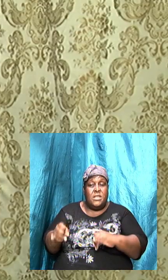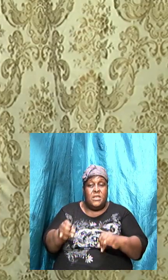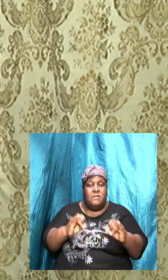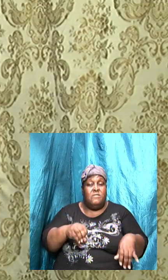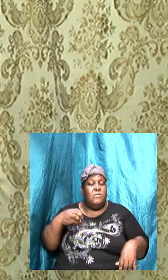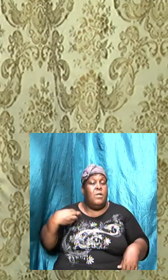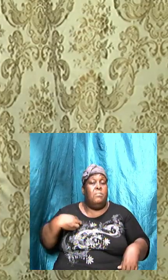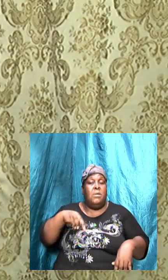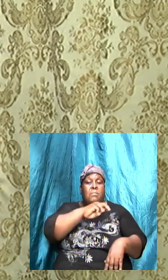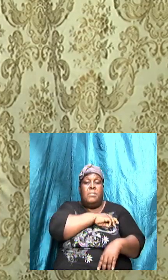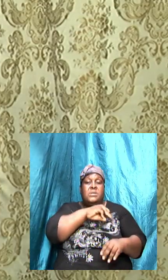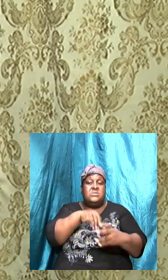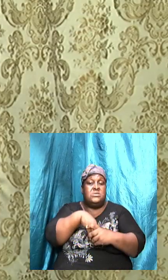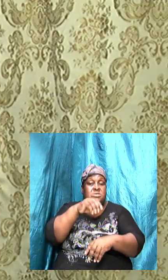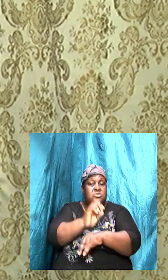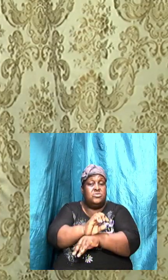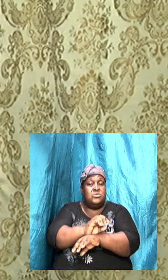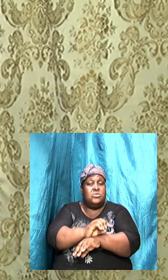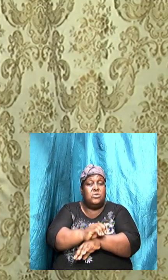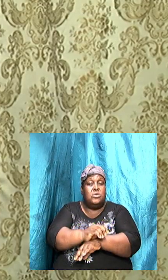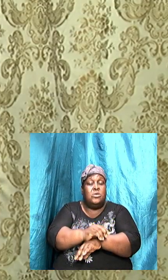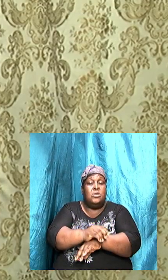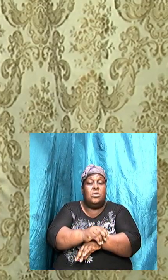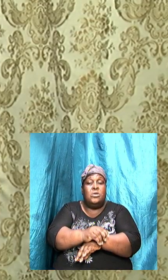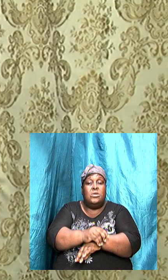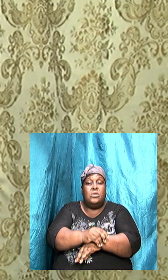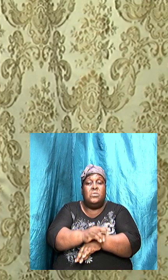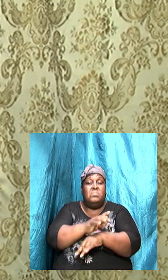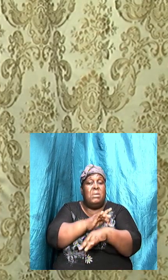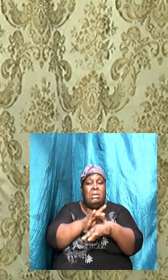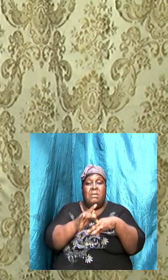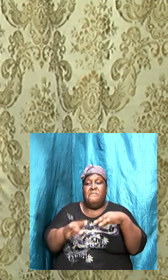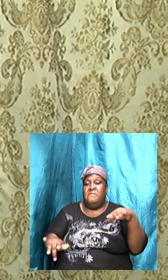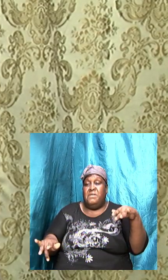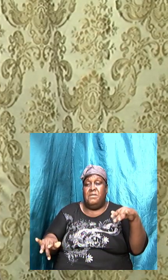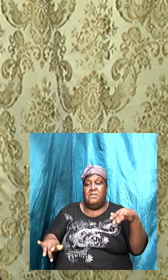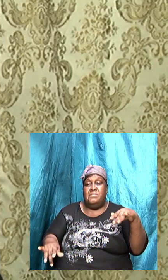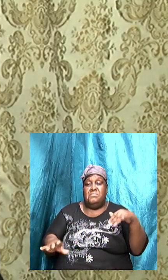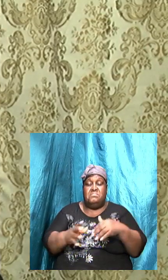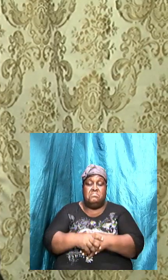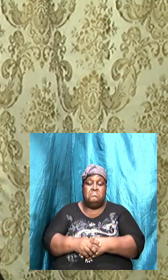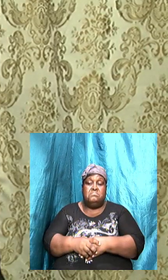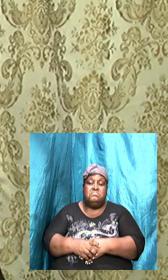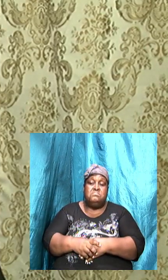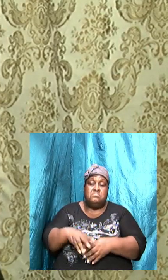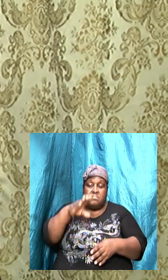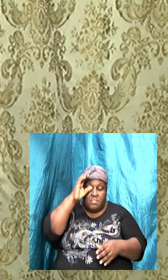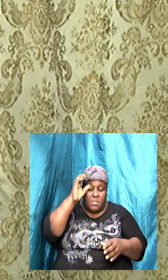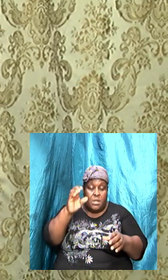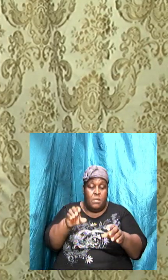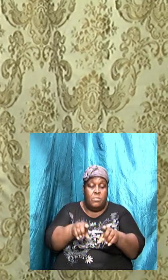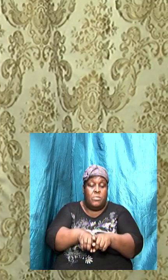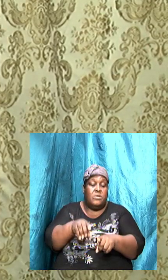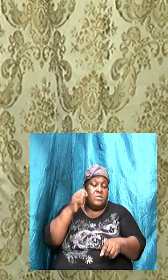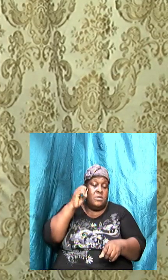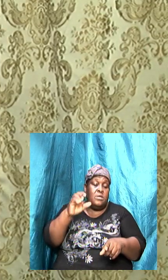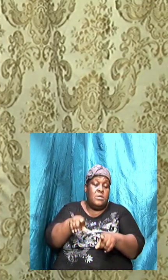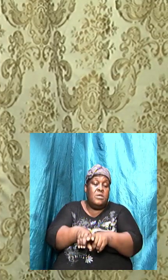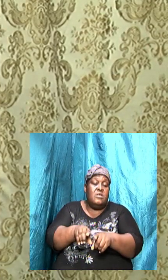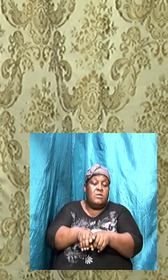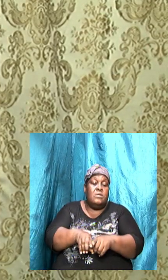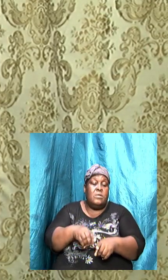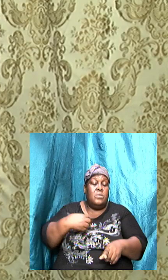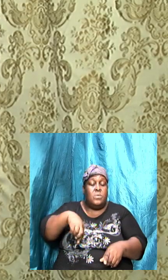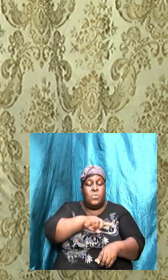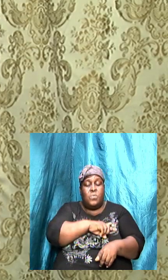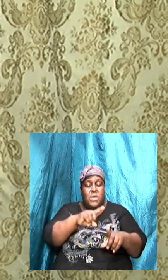the church. It would profit us nothing. So, brothers and sisters, we must follow what we would have